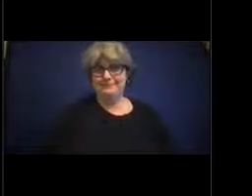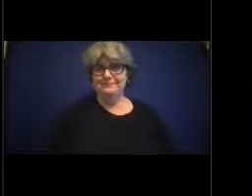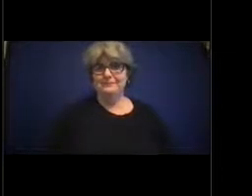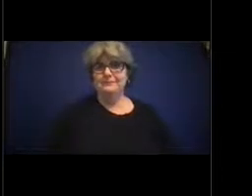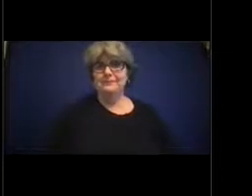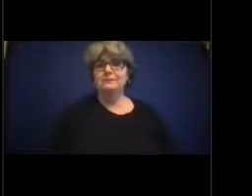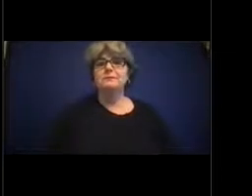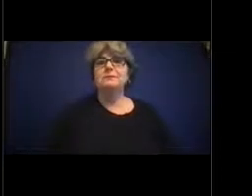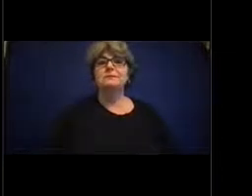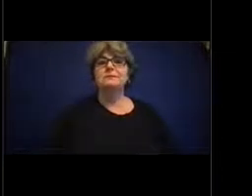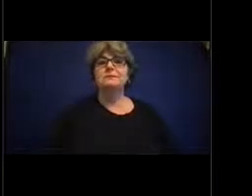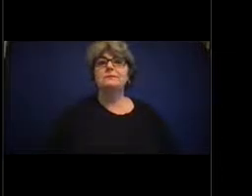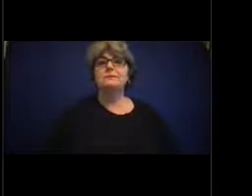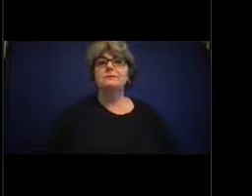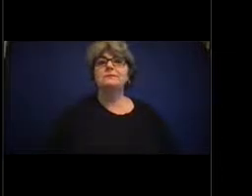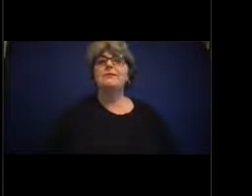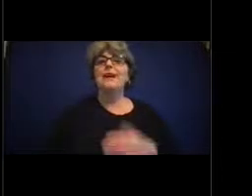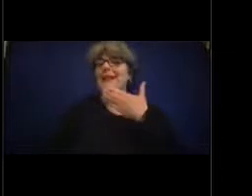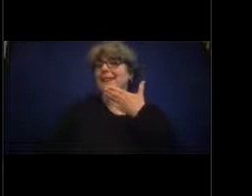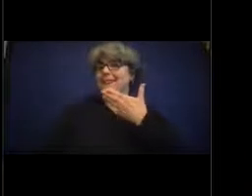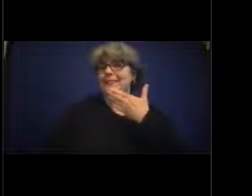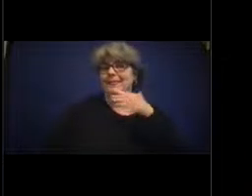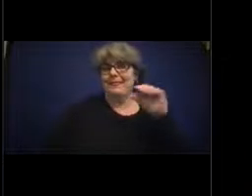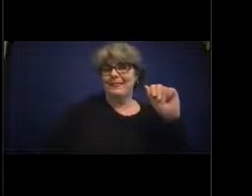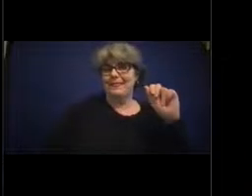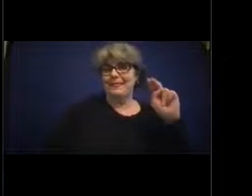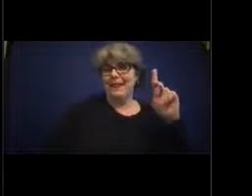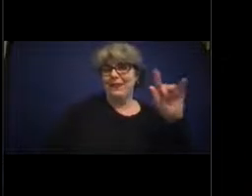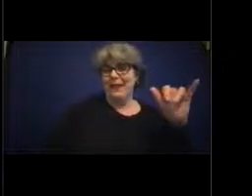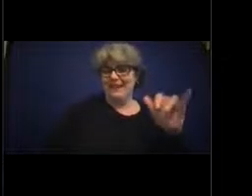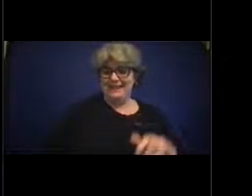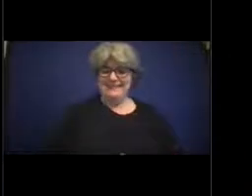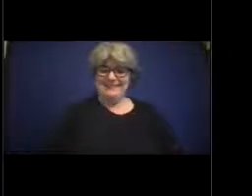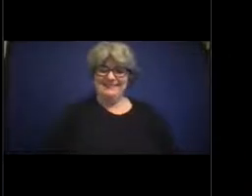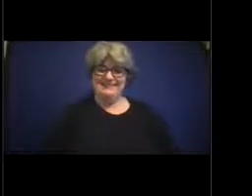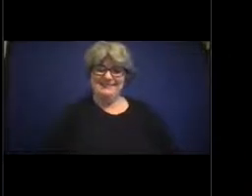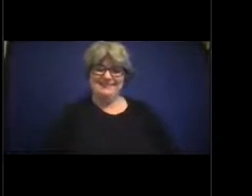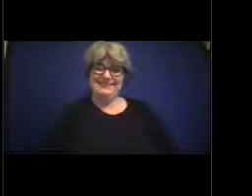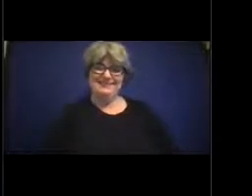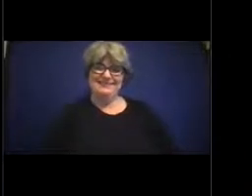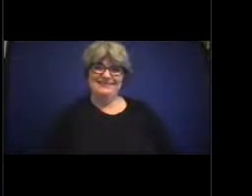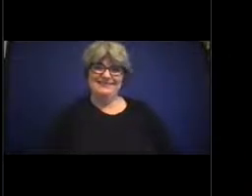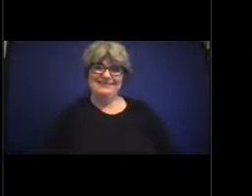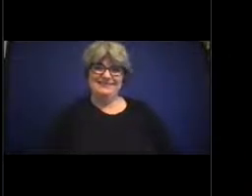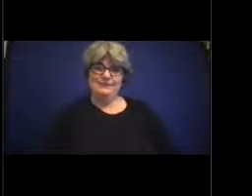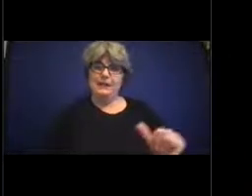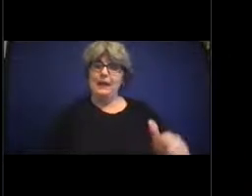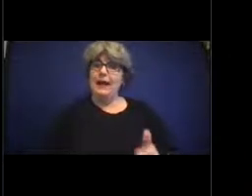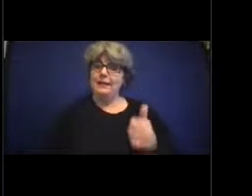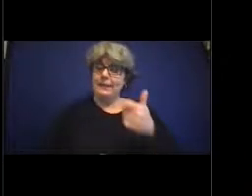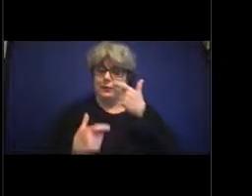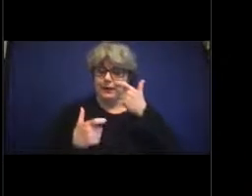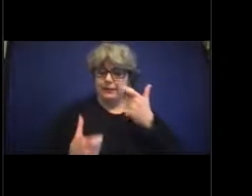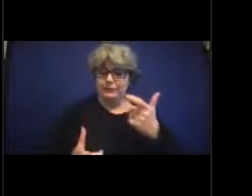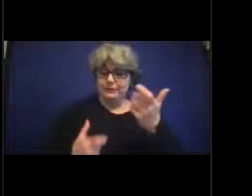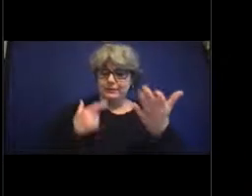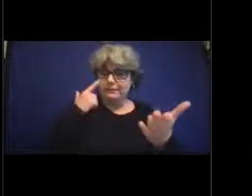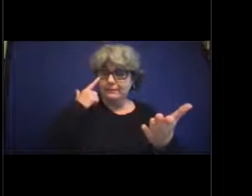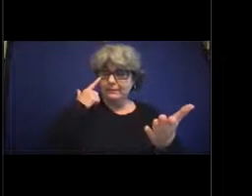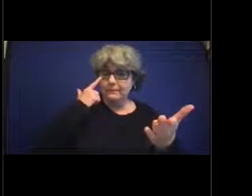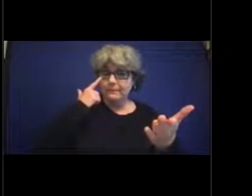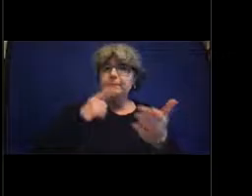So I think that's the one I was thinking of. So thank you for specifying a little more on that. I think one other interesting thing to see out here too, like someone had